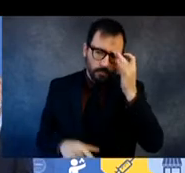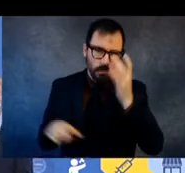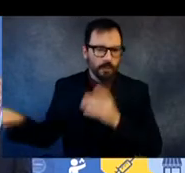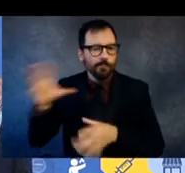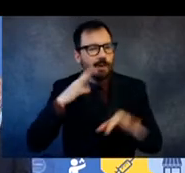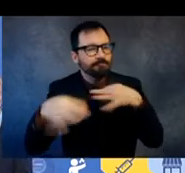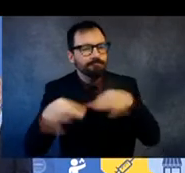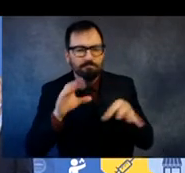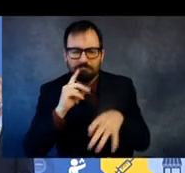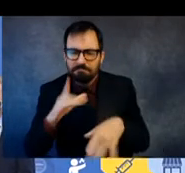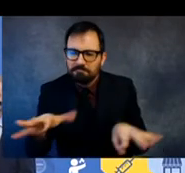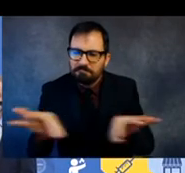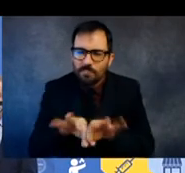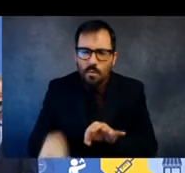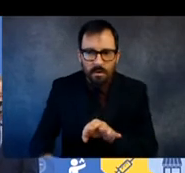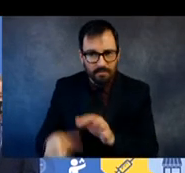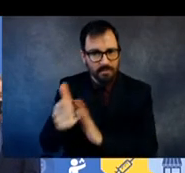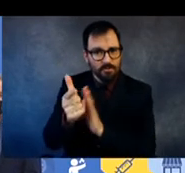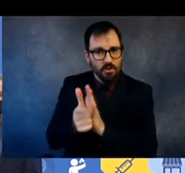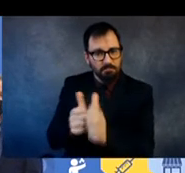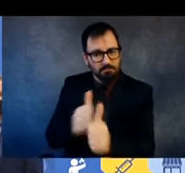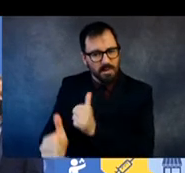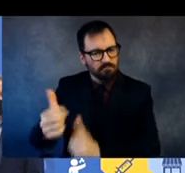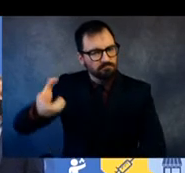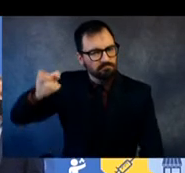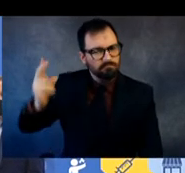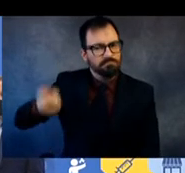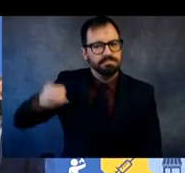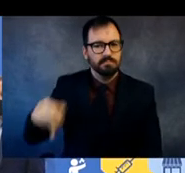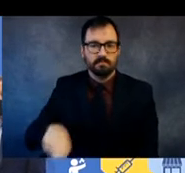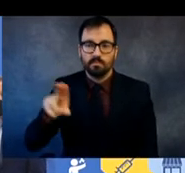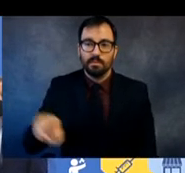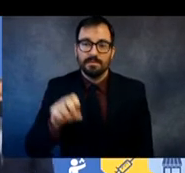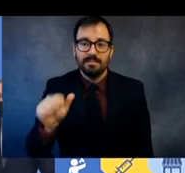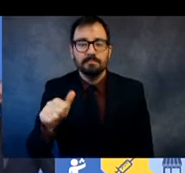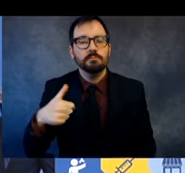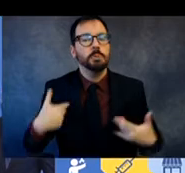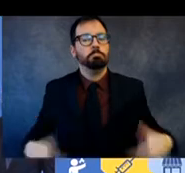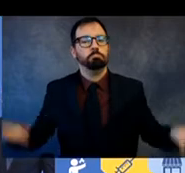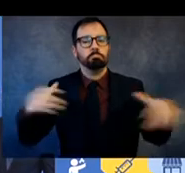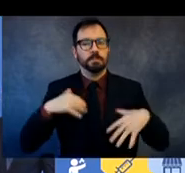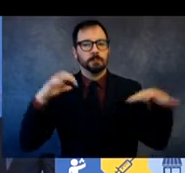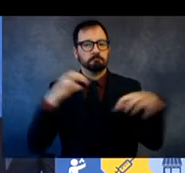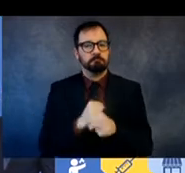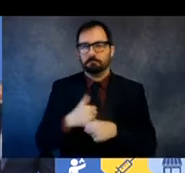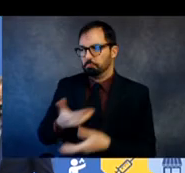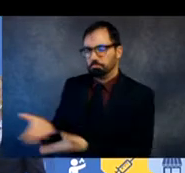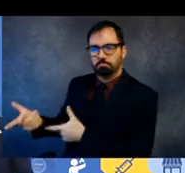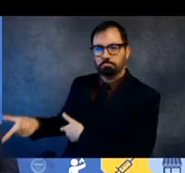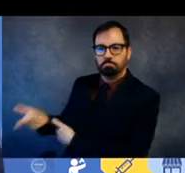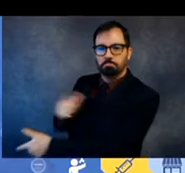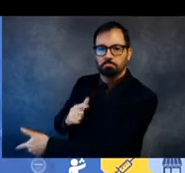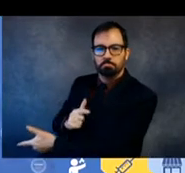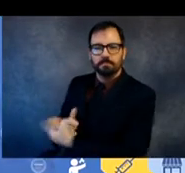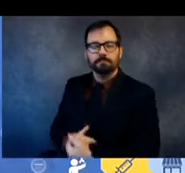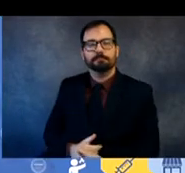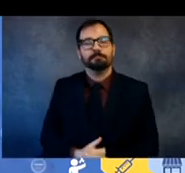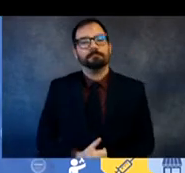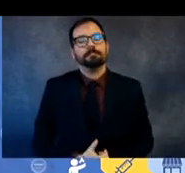not the largest, in the history of the United States of America. So without further ado, I'm going to ask Congressman Lynch to come up here and talk about this plan.